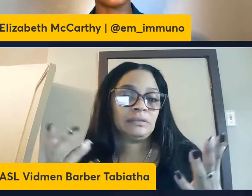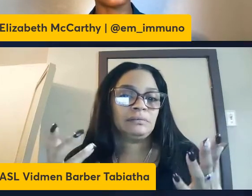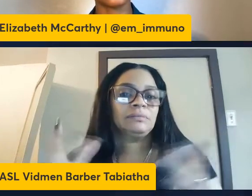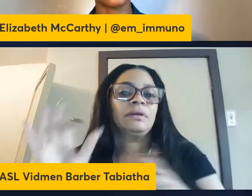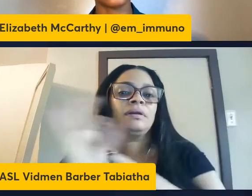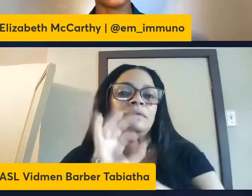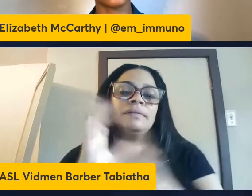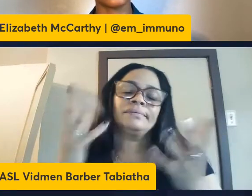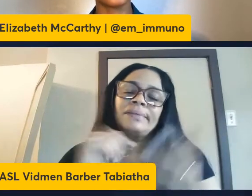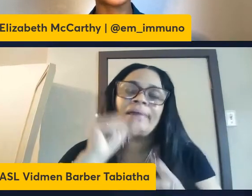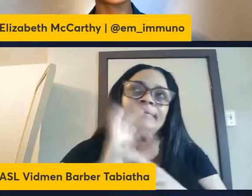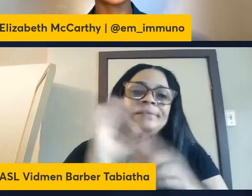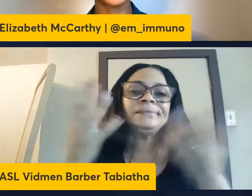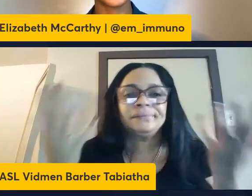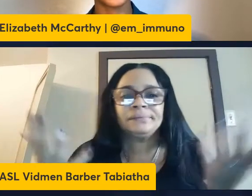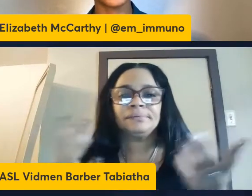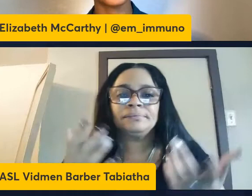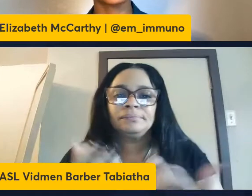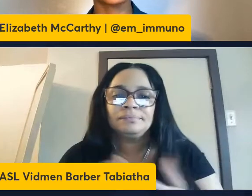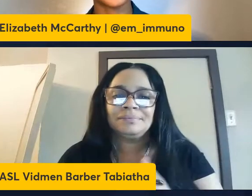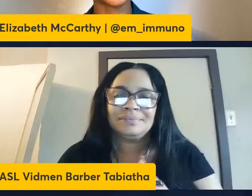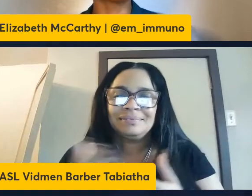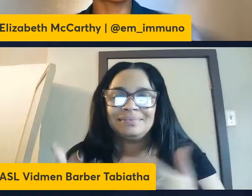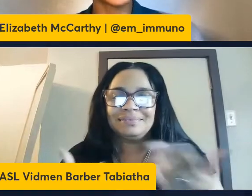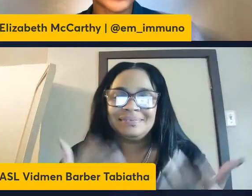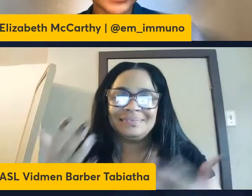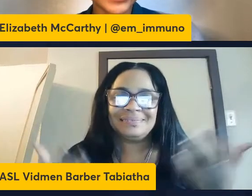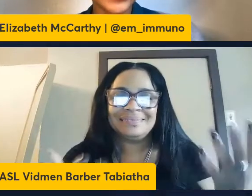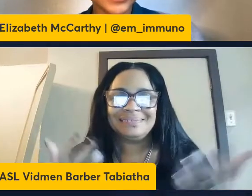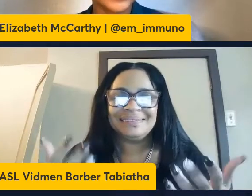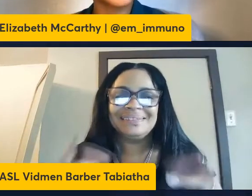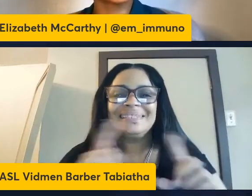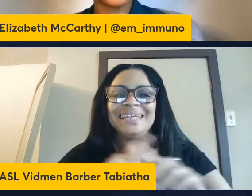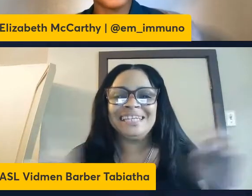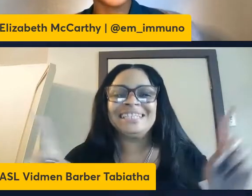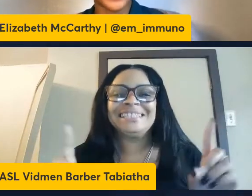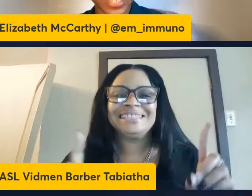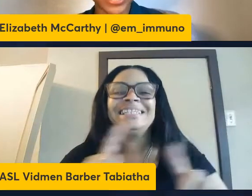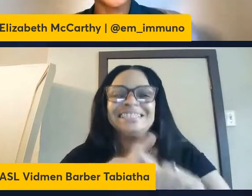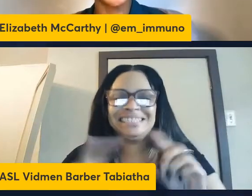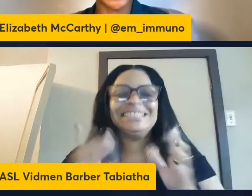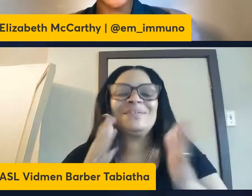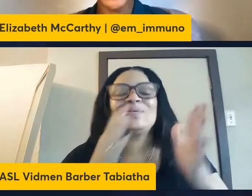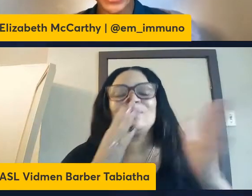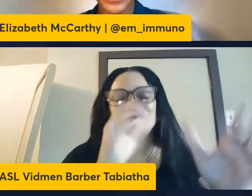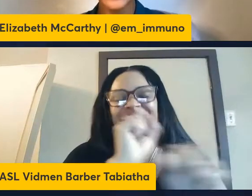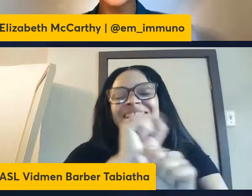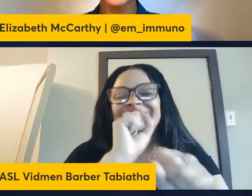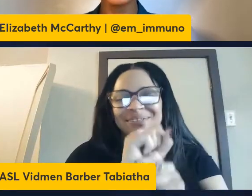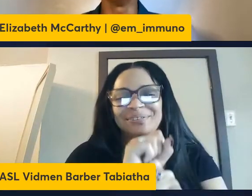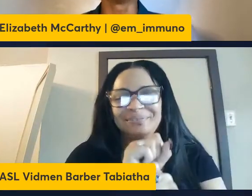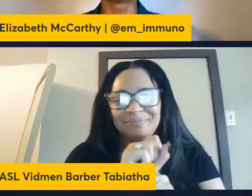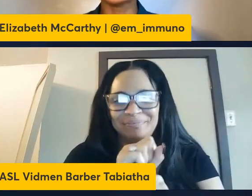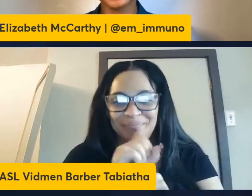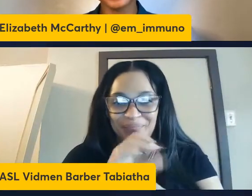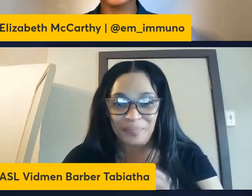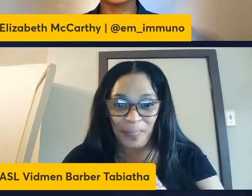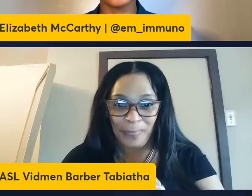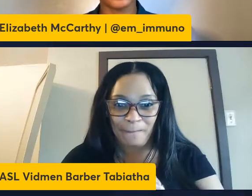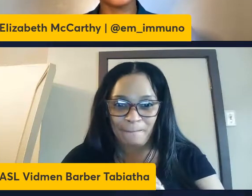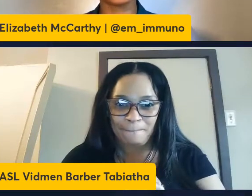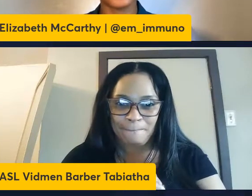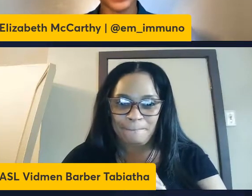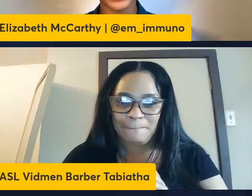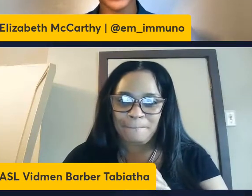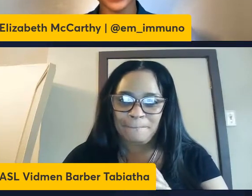functions. Well, not functions. You're doing a lot of like operations. Yeah, operations. You're doing a lot of little things.